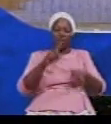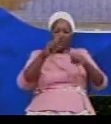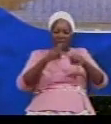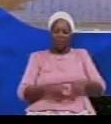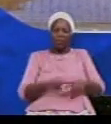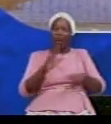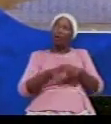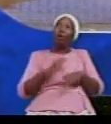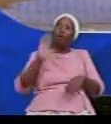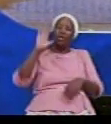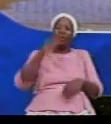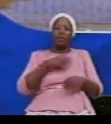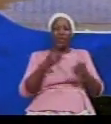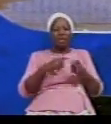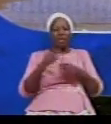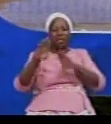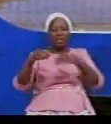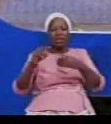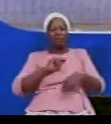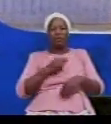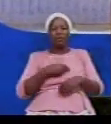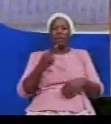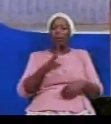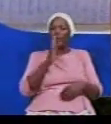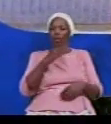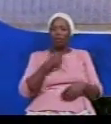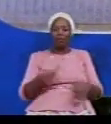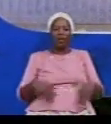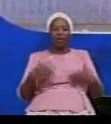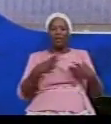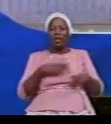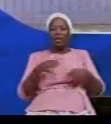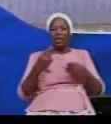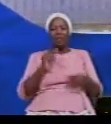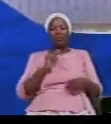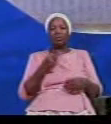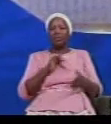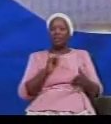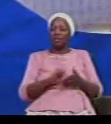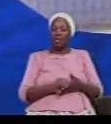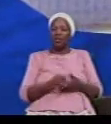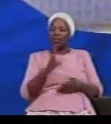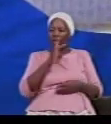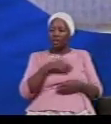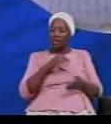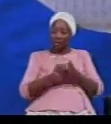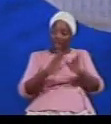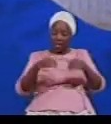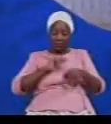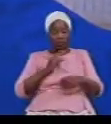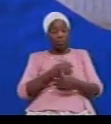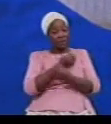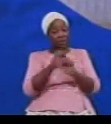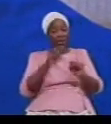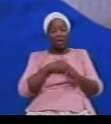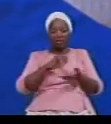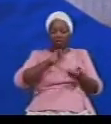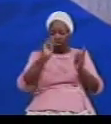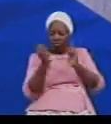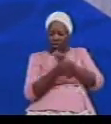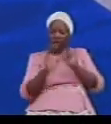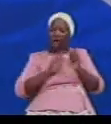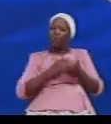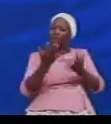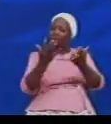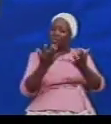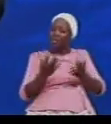him. He gives us the water of life, the living water, and that gives us salvation, and it changes our desires, that